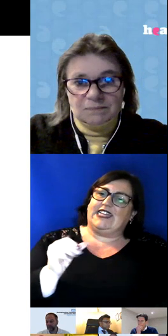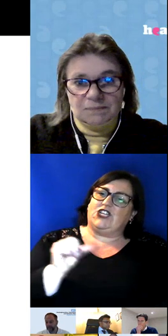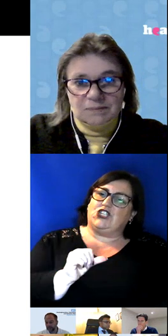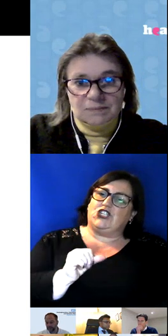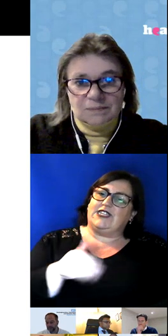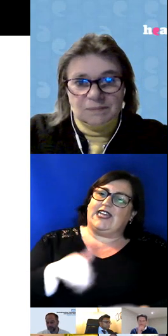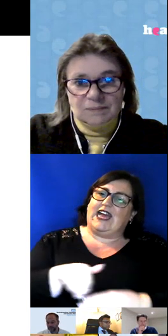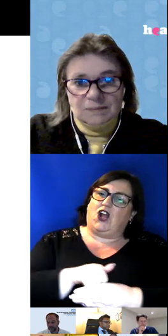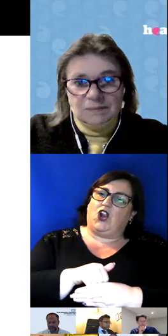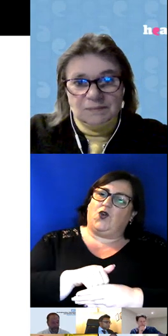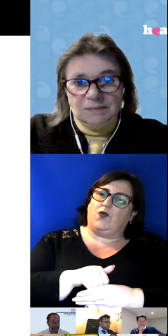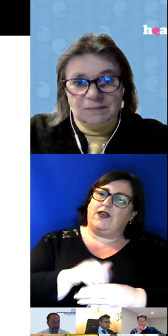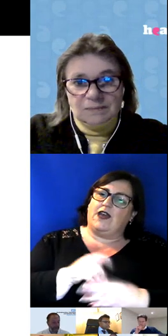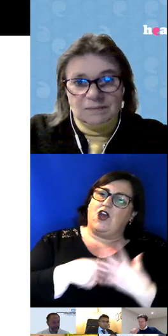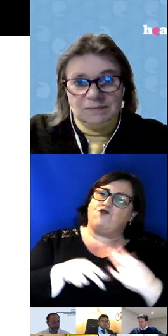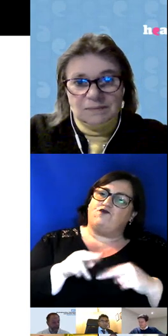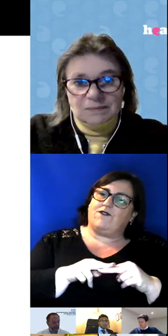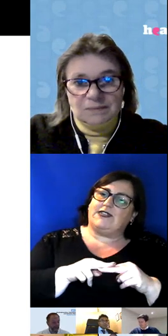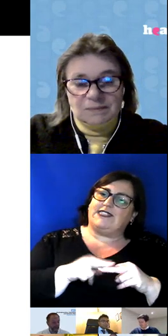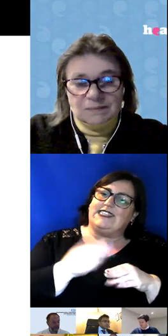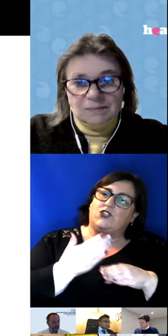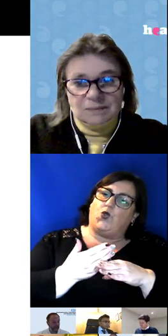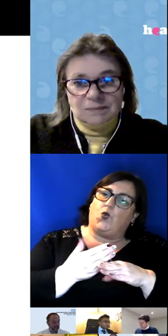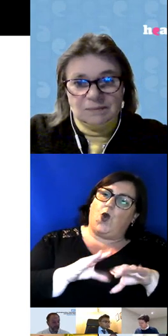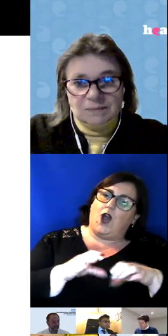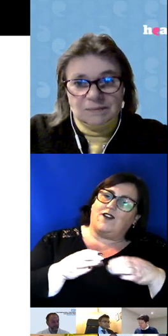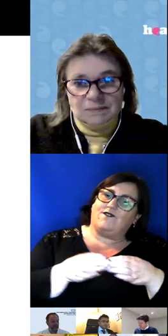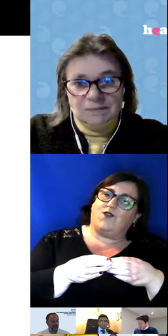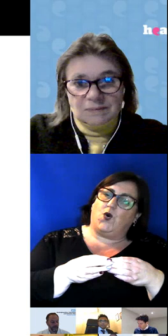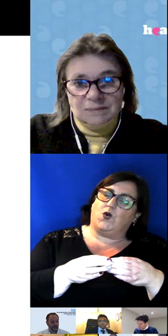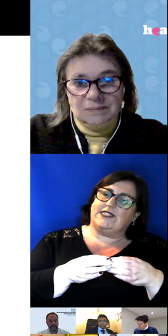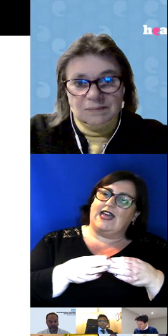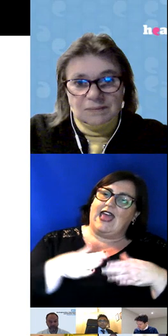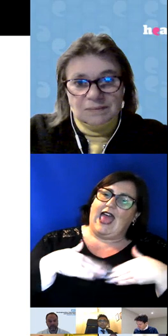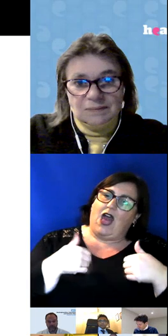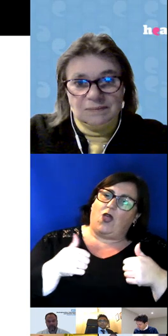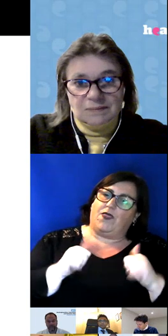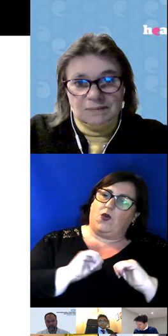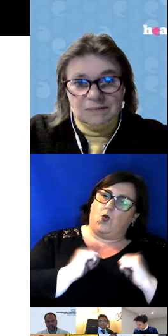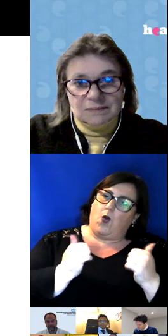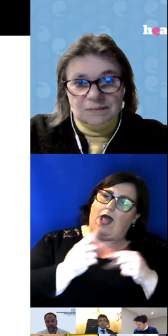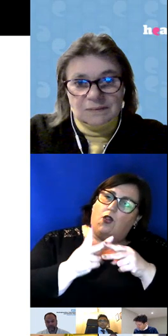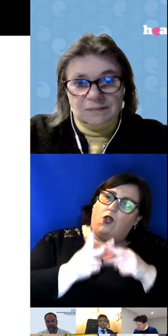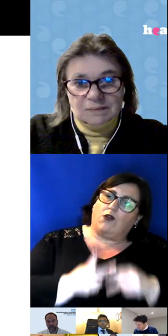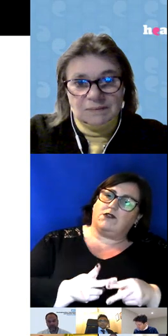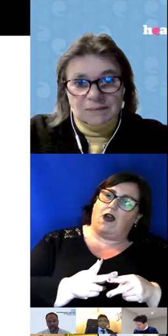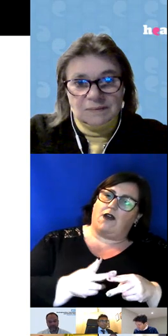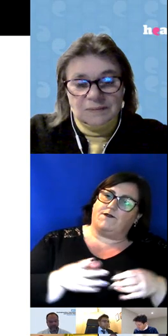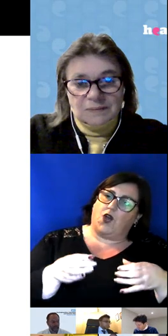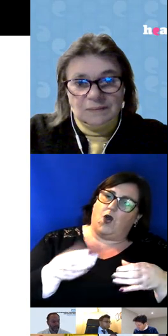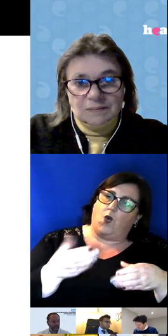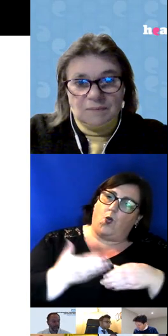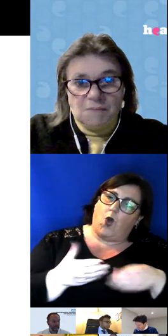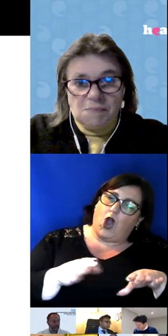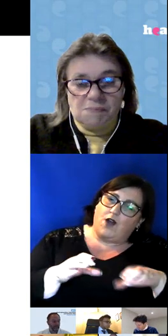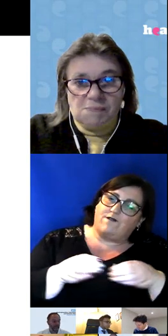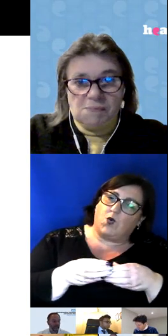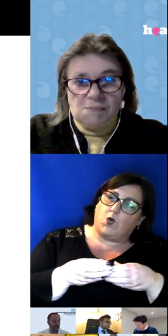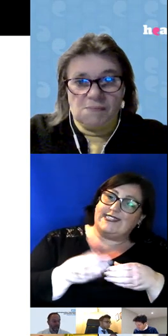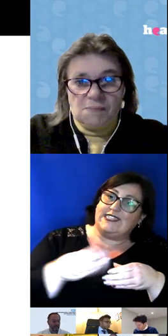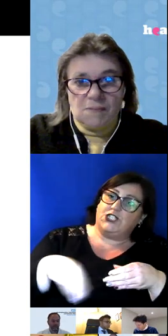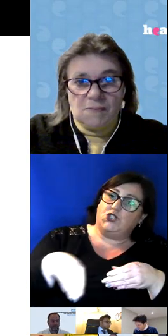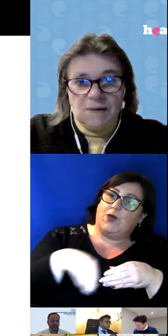our workforce and to acknowledge a healthy, well looked after workforce as integral in a strong healthcare system, and to include that